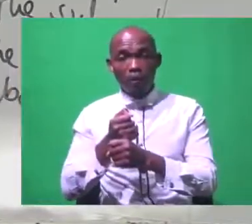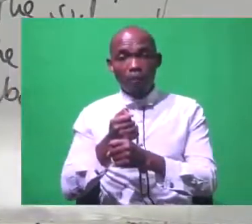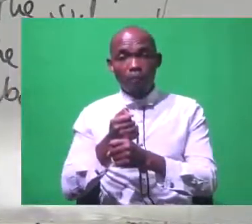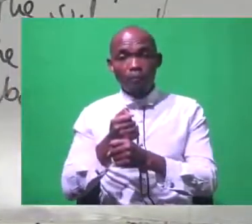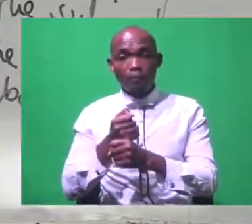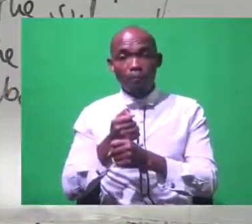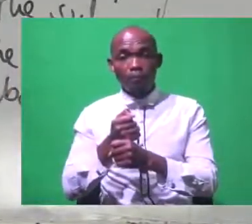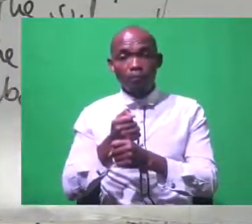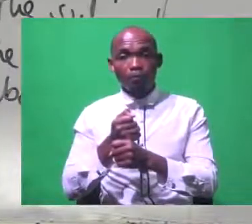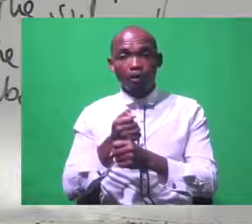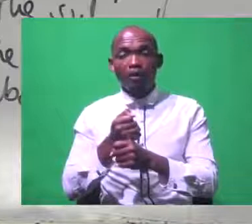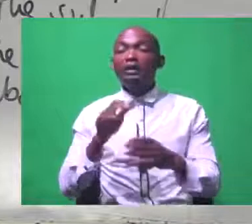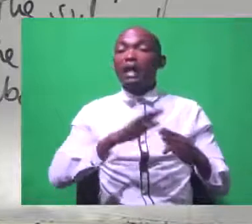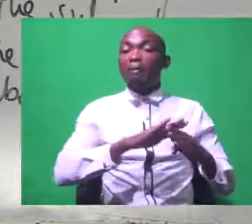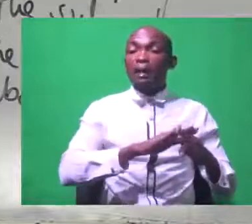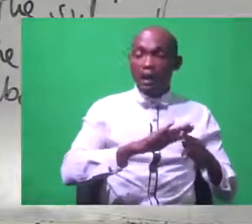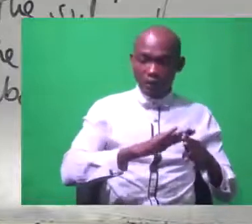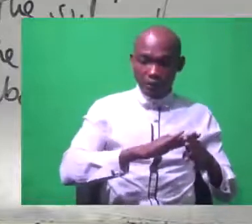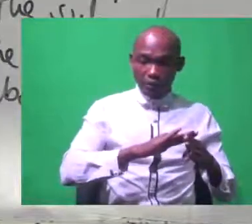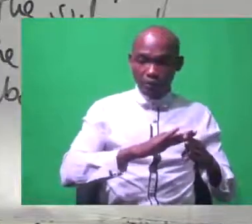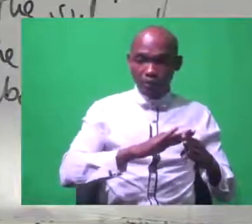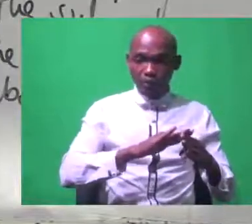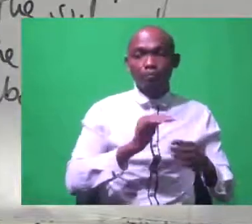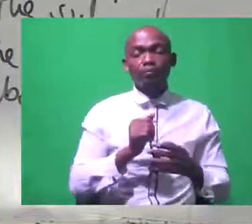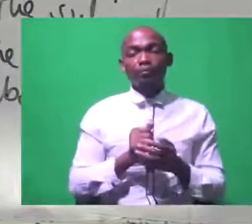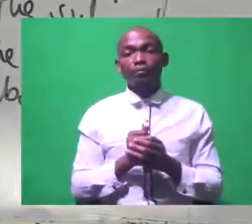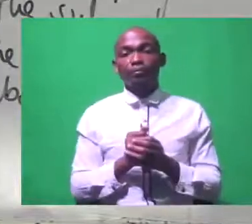is applied.